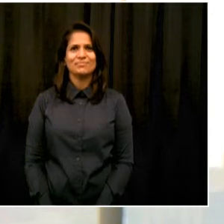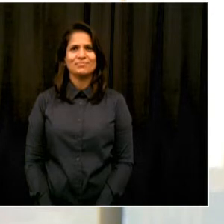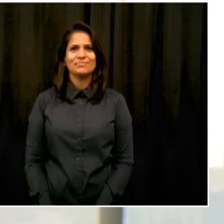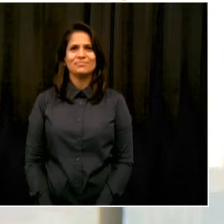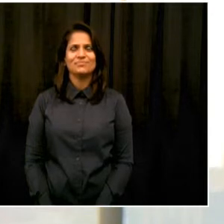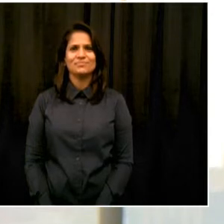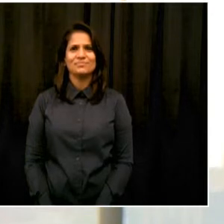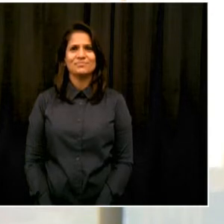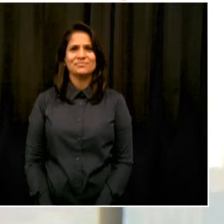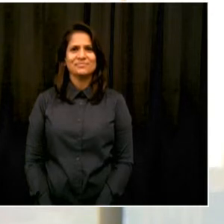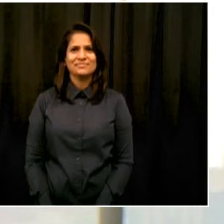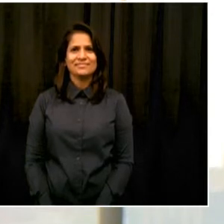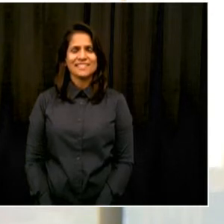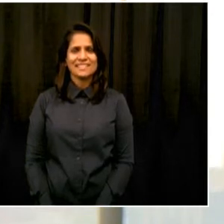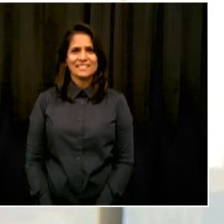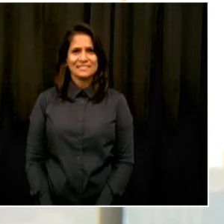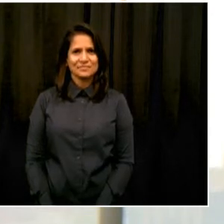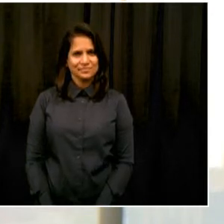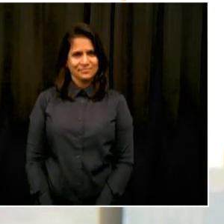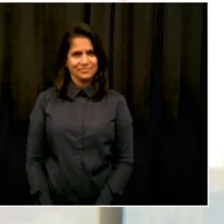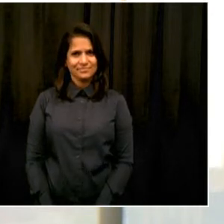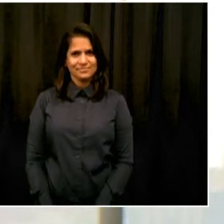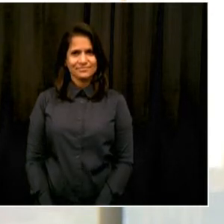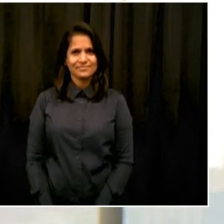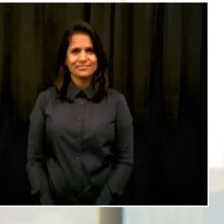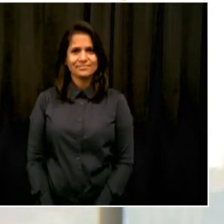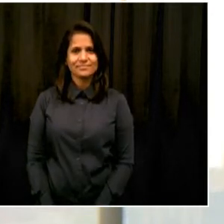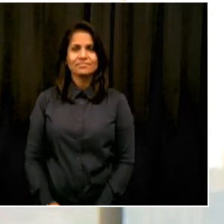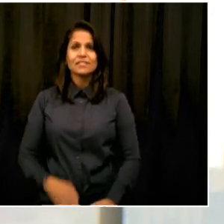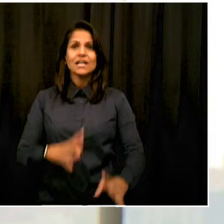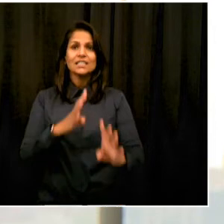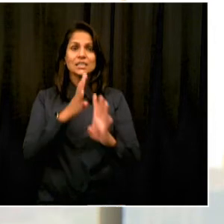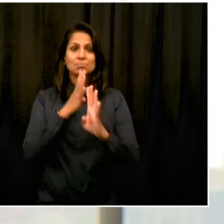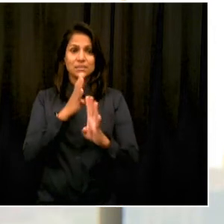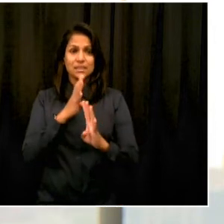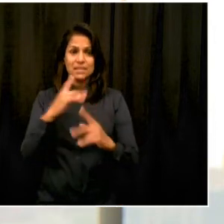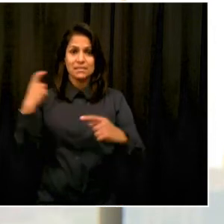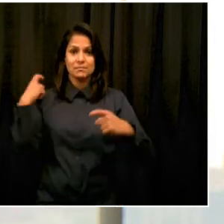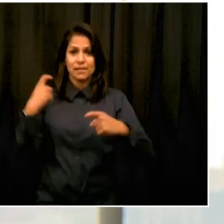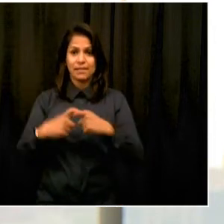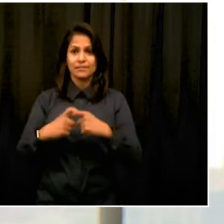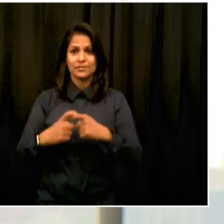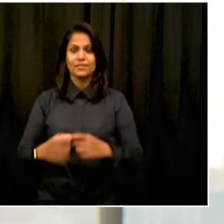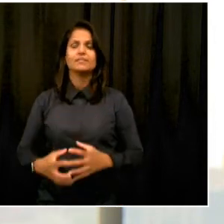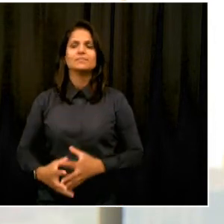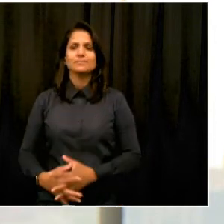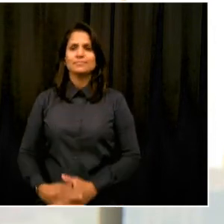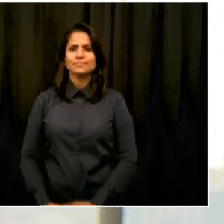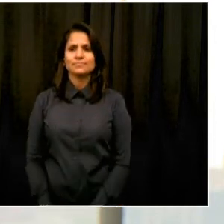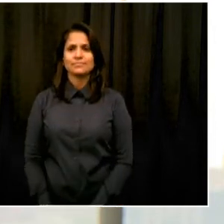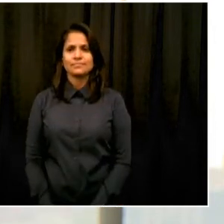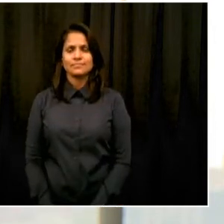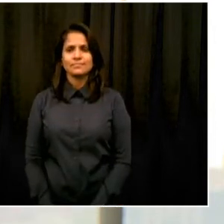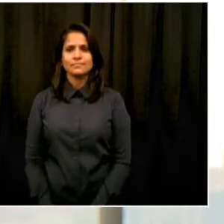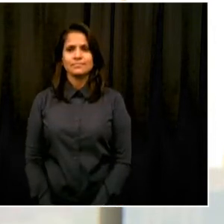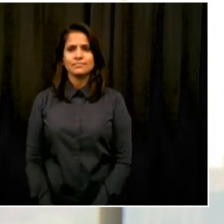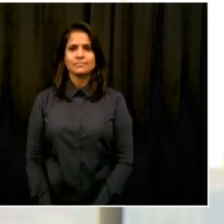contra el coronavirus. Hoy anunciamos un plan para